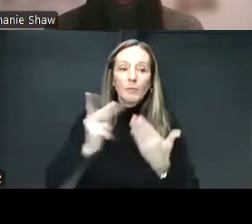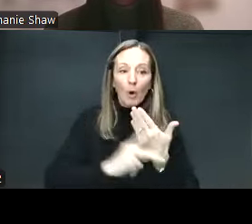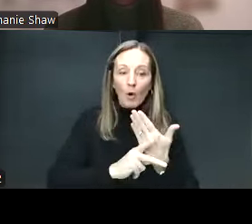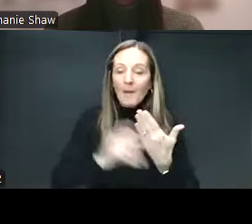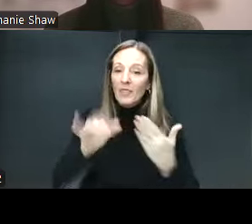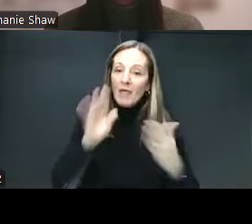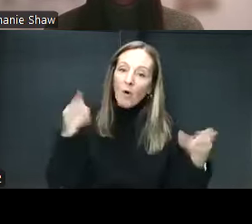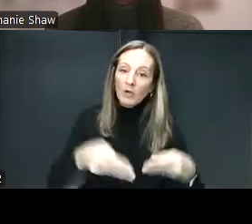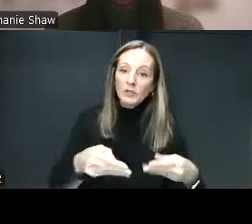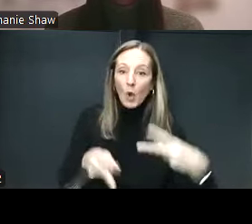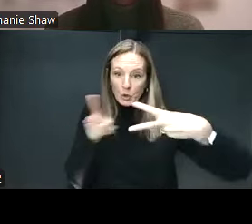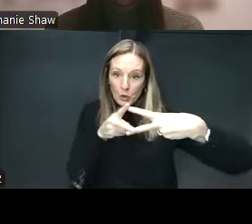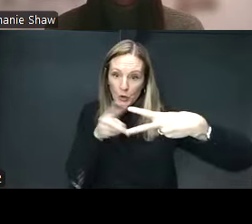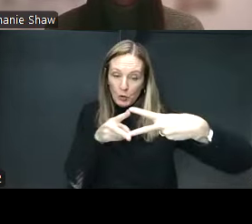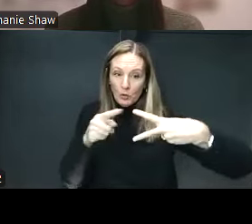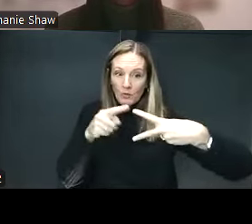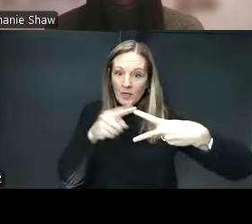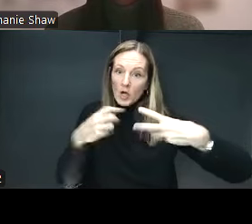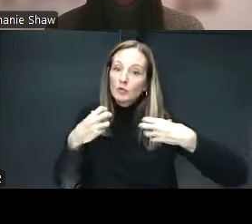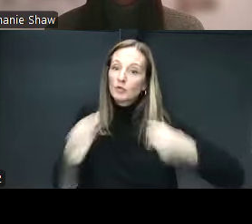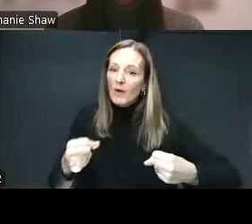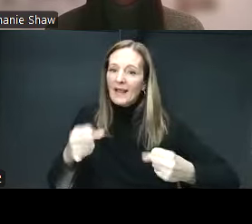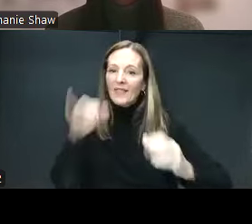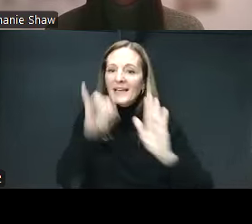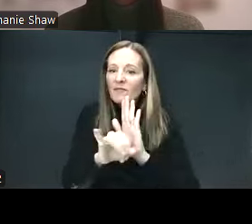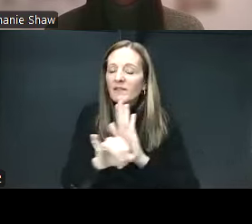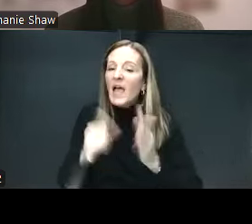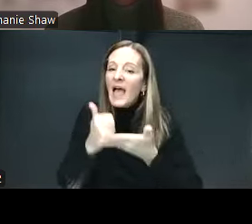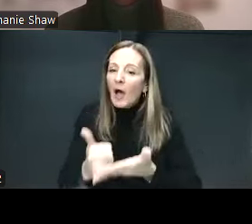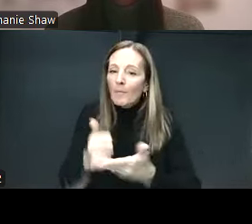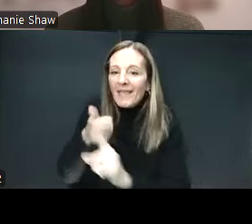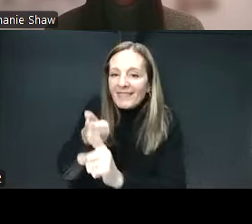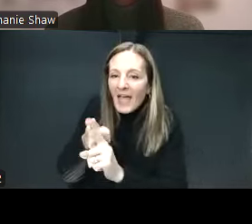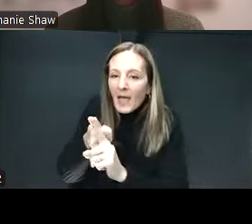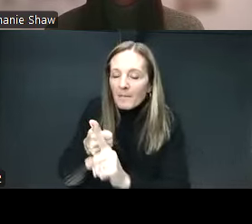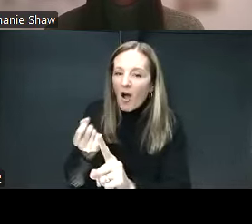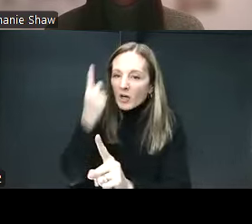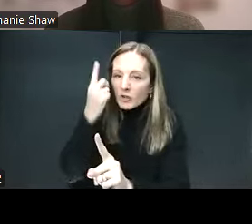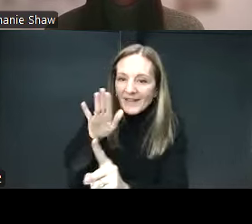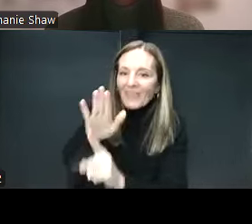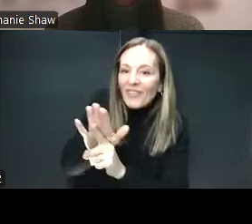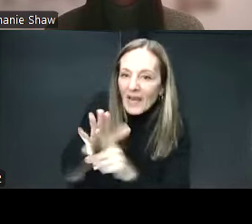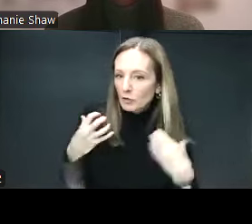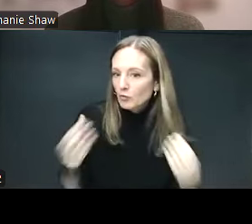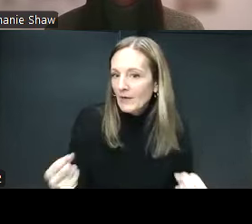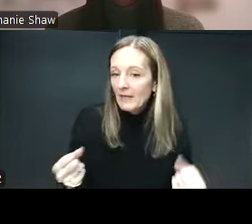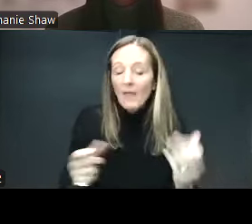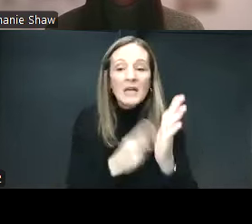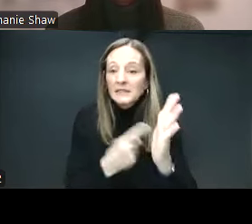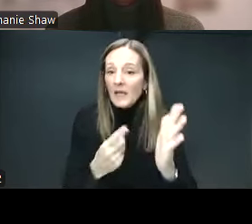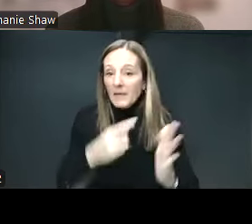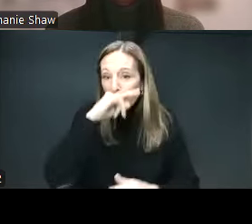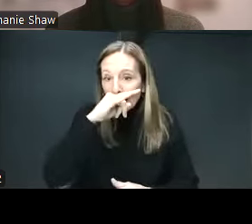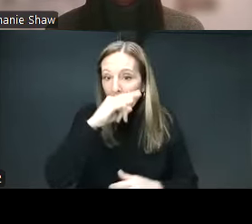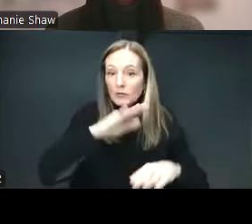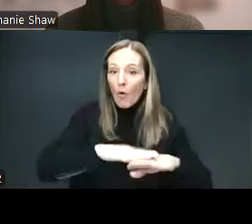steps. First, strength identification. So just helping them understand what their strengths are. Sometimes kids on the spectrum are not aware of that. We